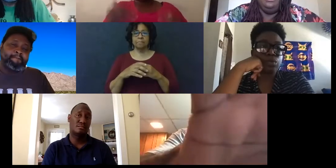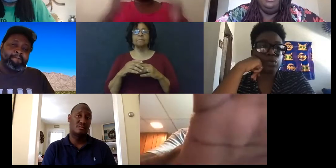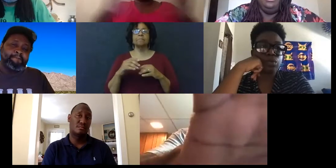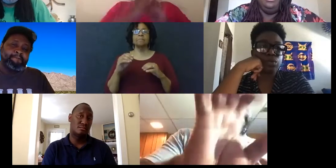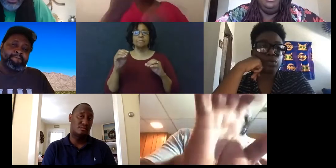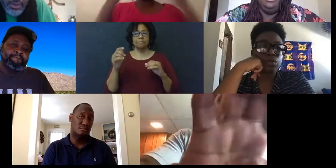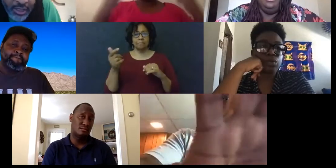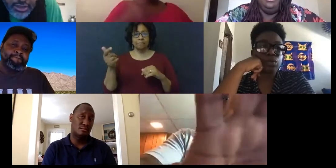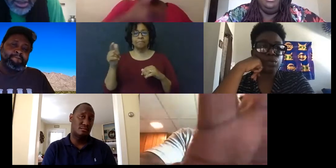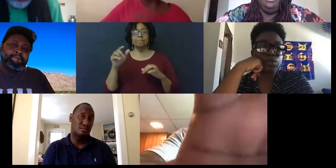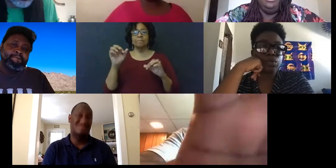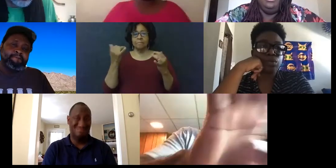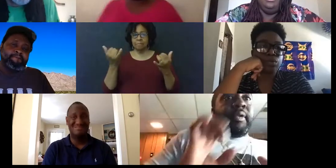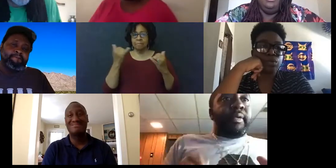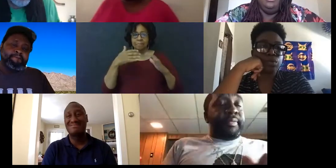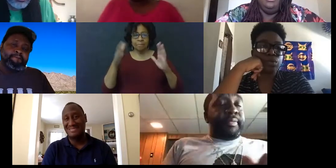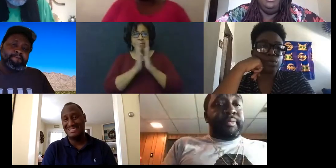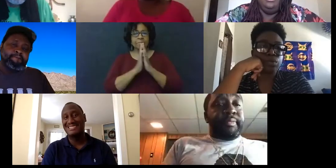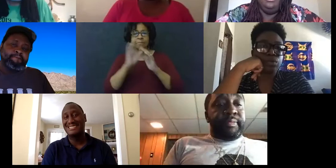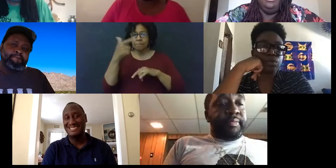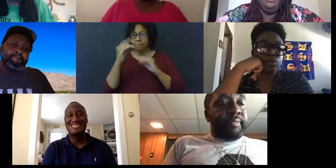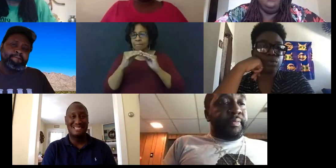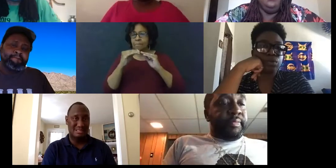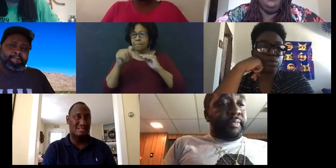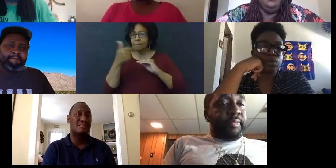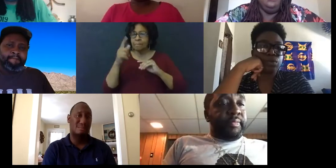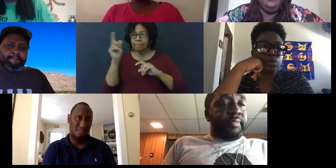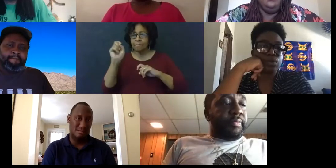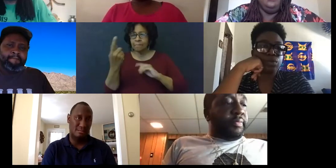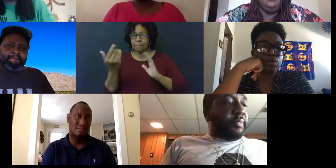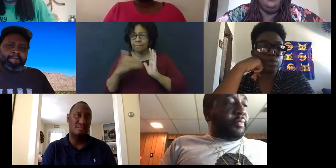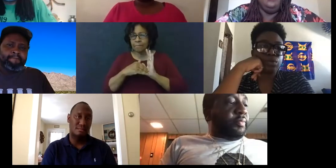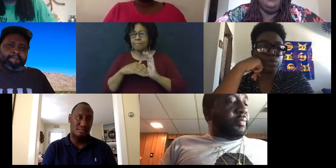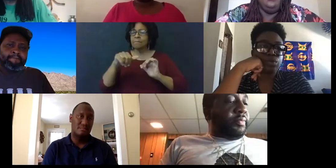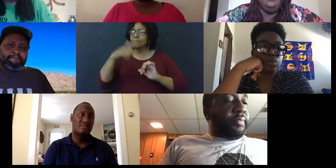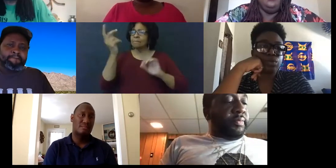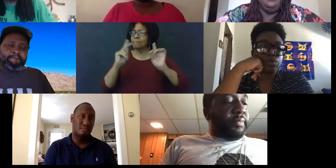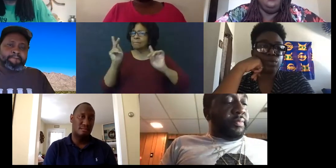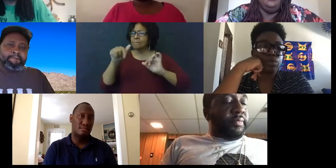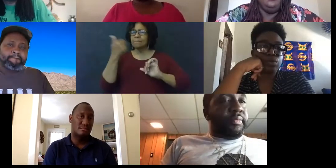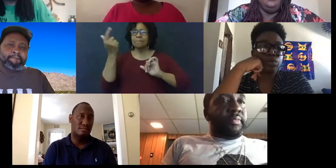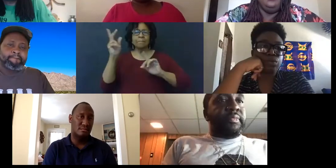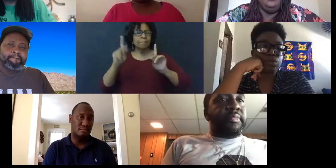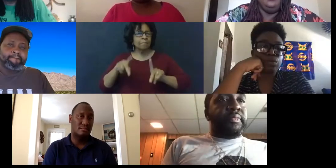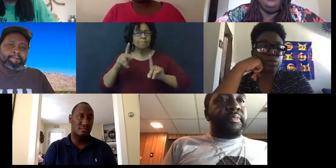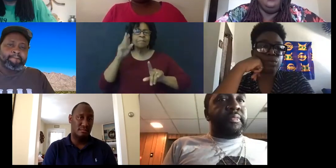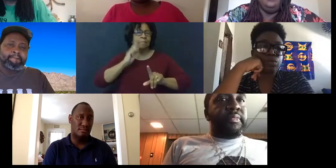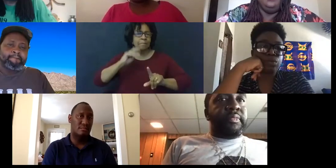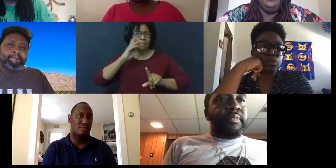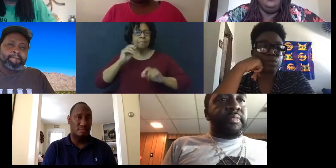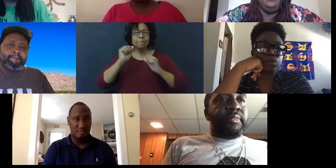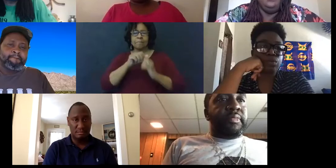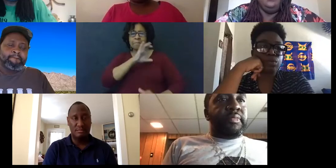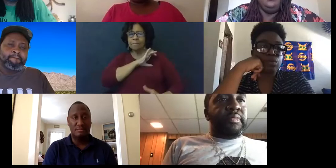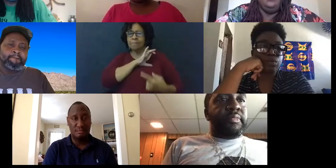stronger. Okay, let me ask another thing where, all right, has anybody had a situation with police